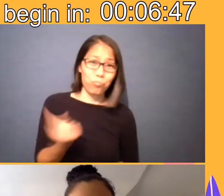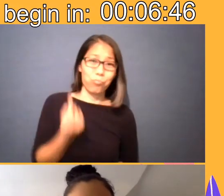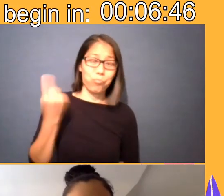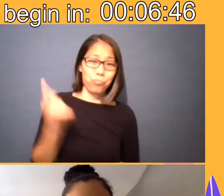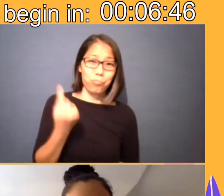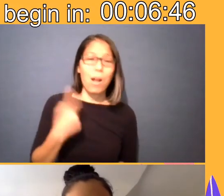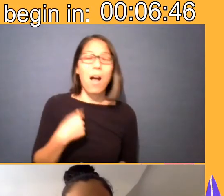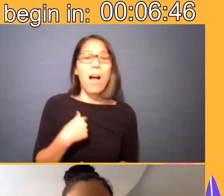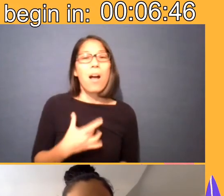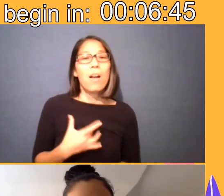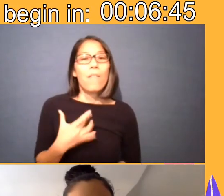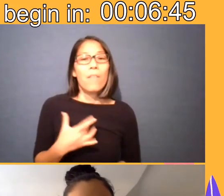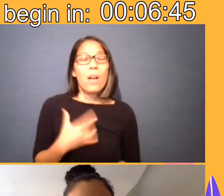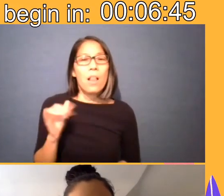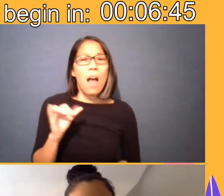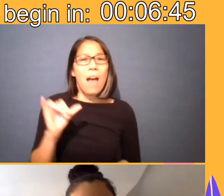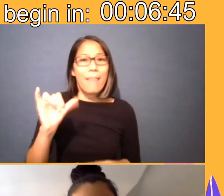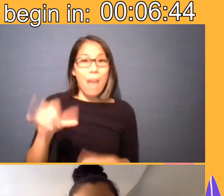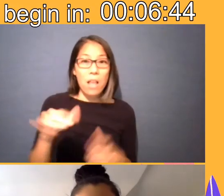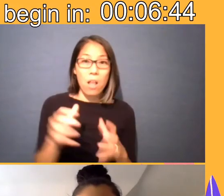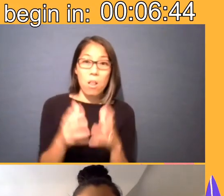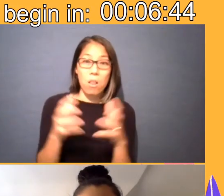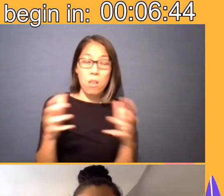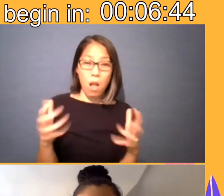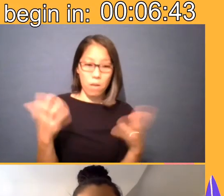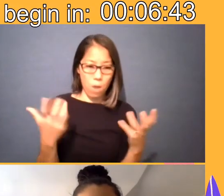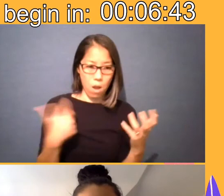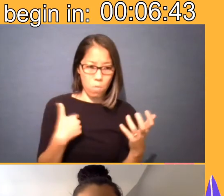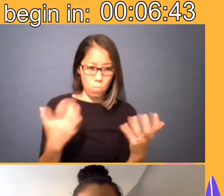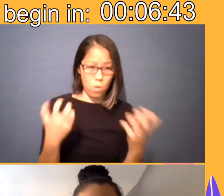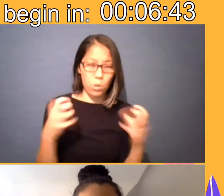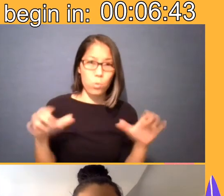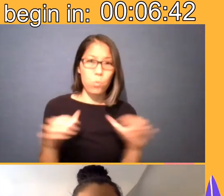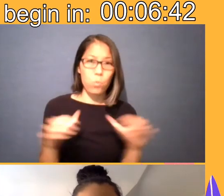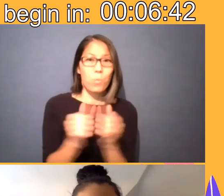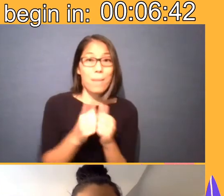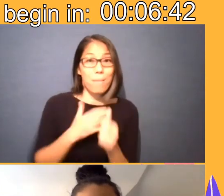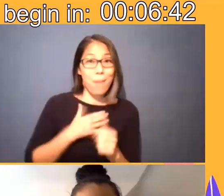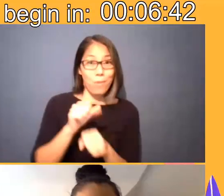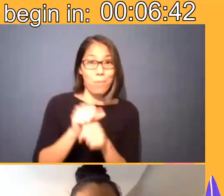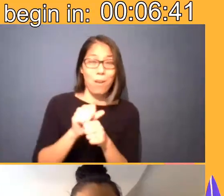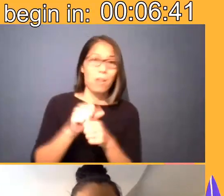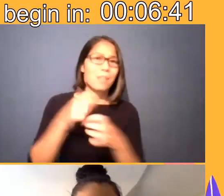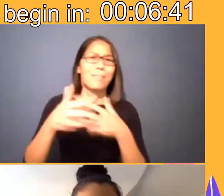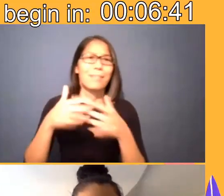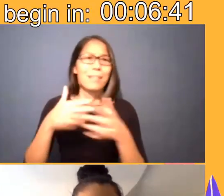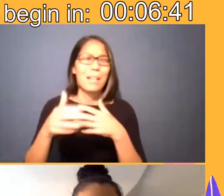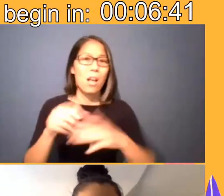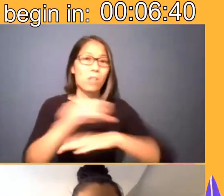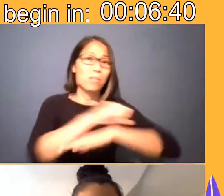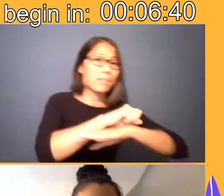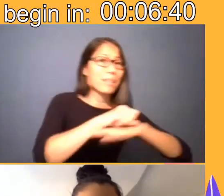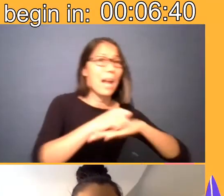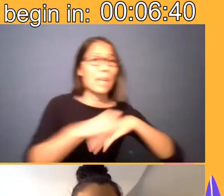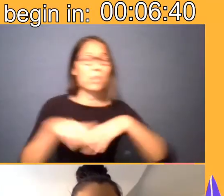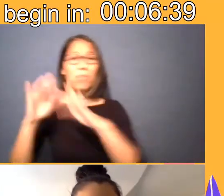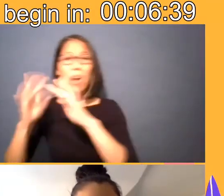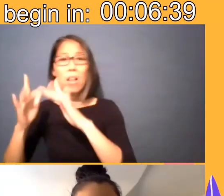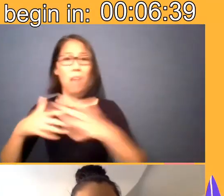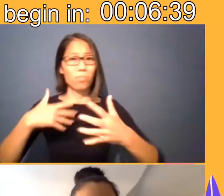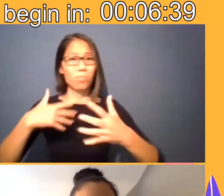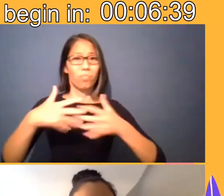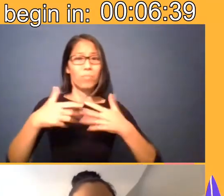feel like that's a lot of what I want to do with my work, whatever medium it is in right now. I want us